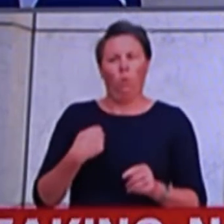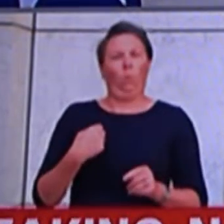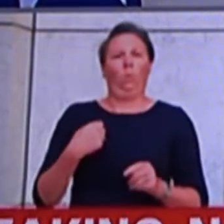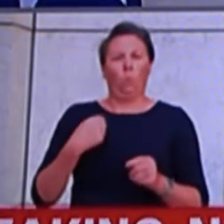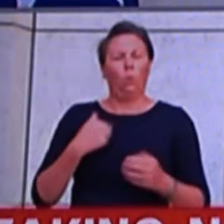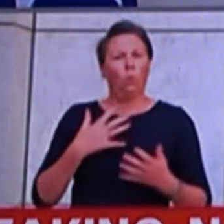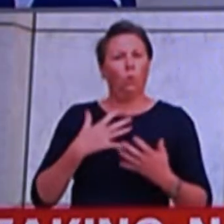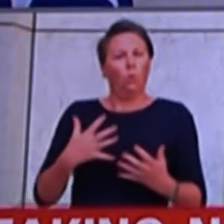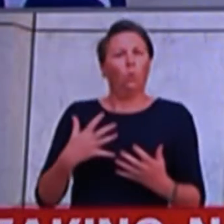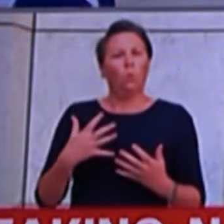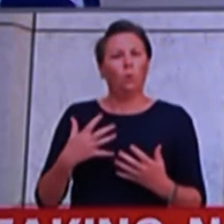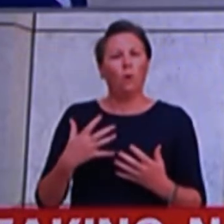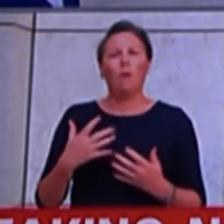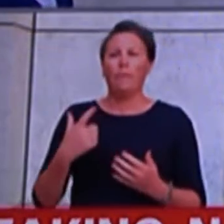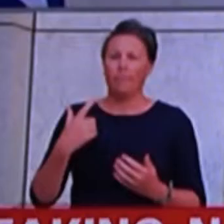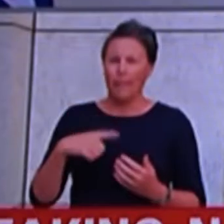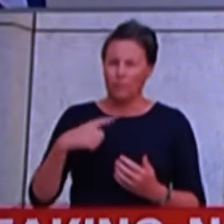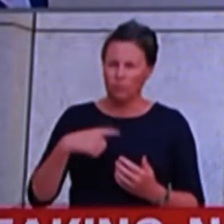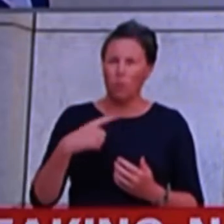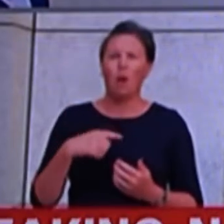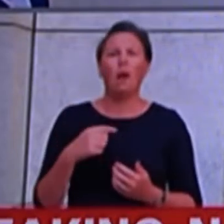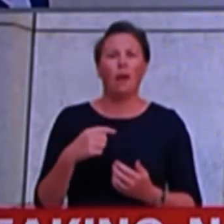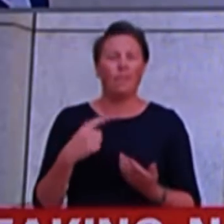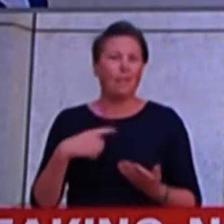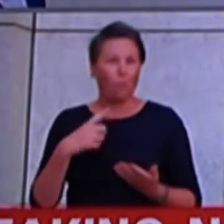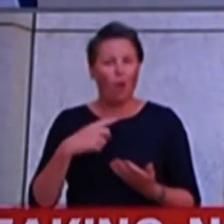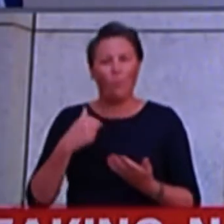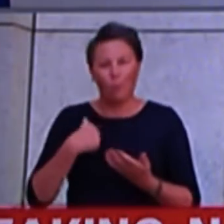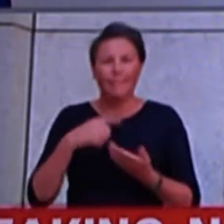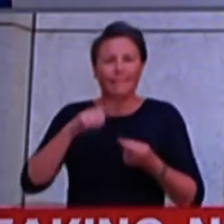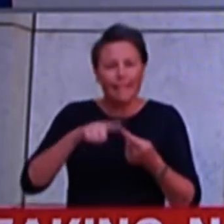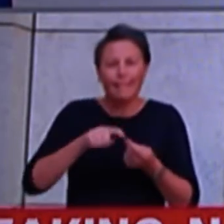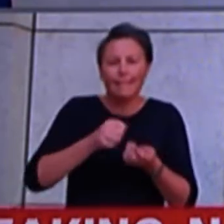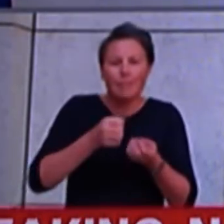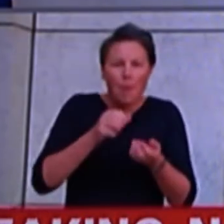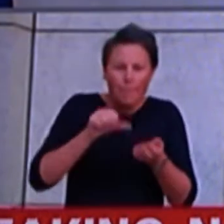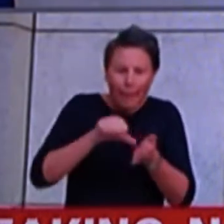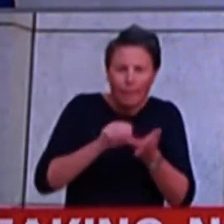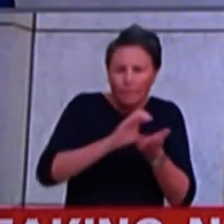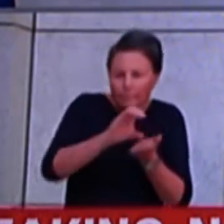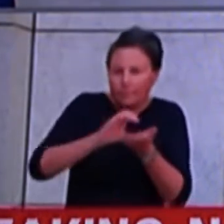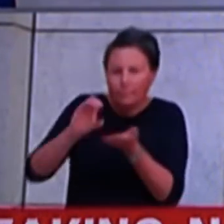effectively through the addition of the COVID supplement, and we still have a lot more claims to get through. Yep.